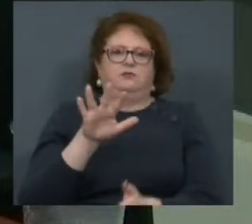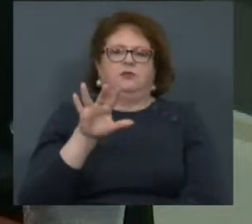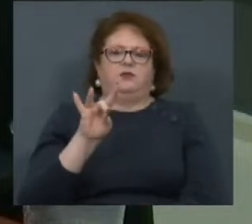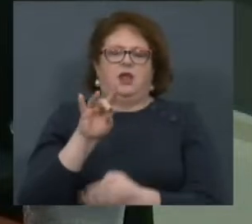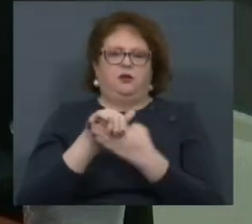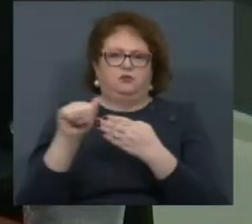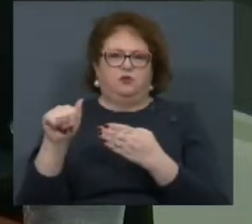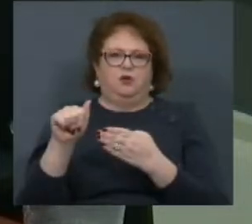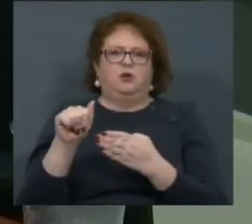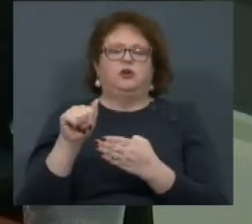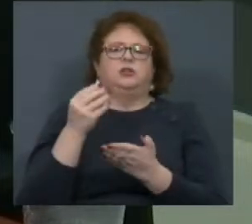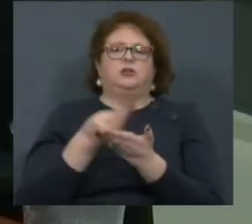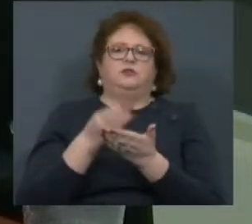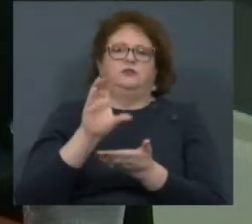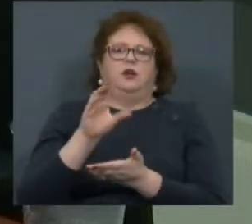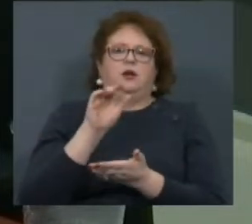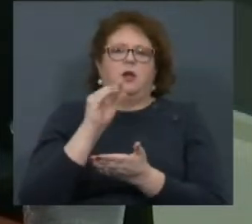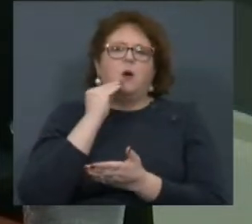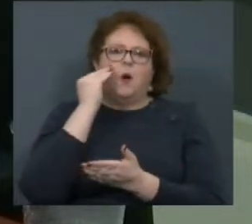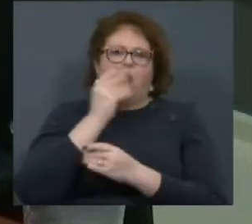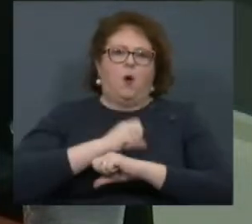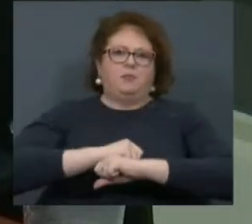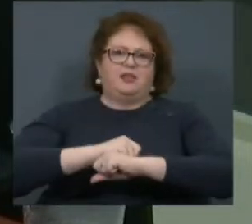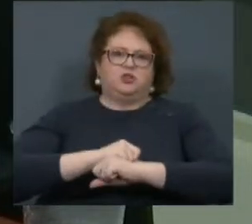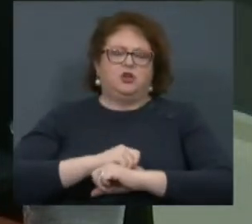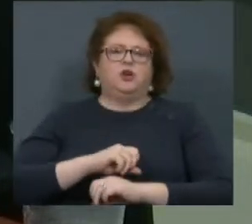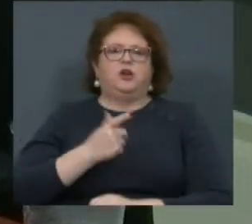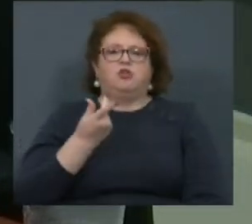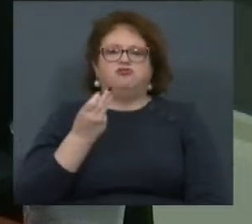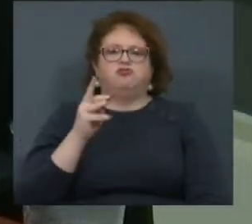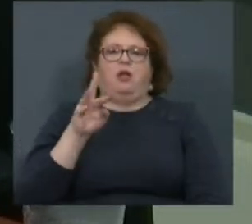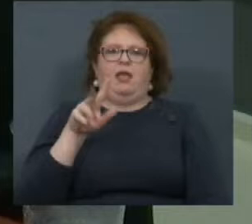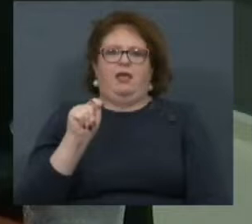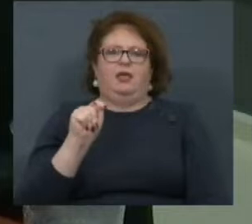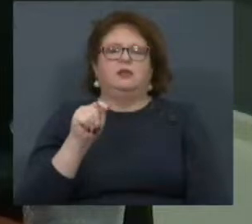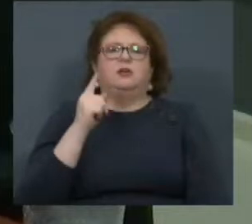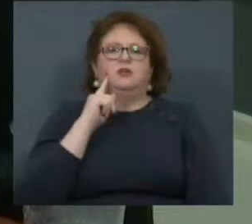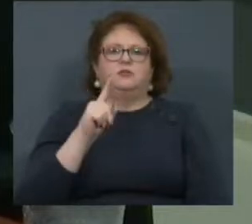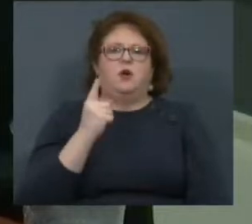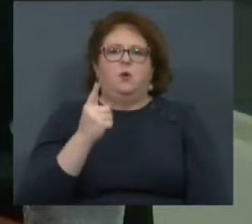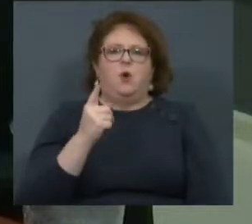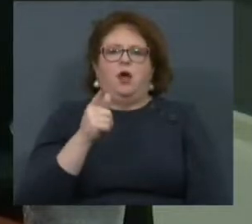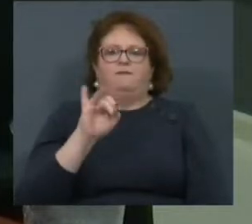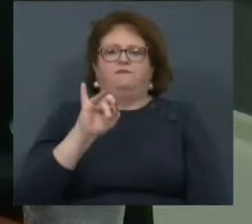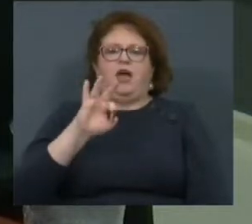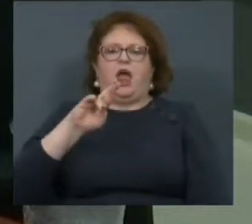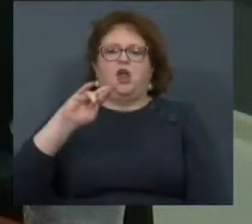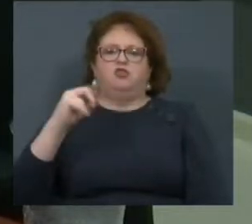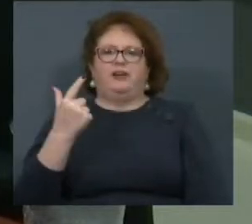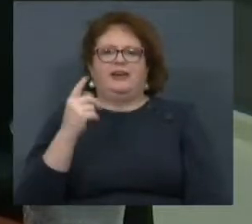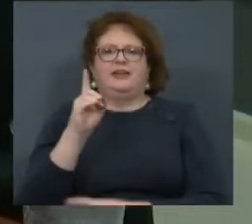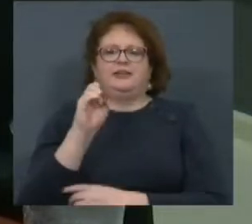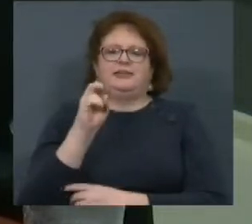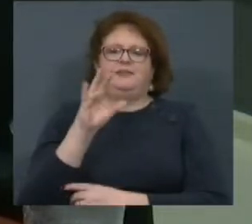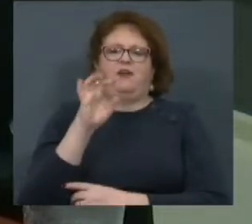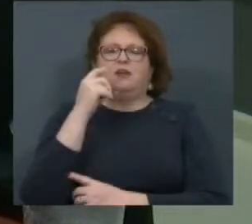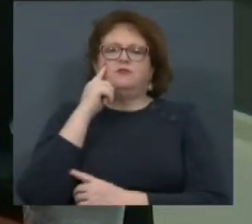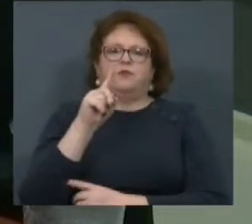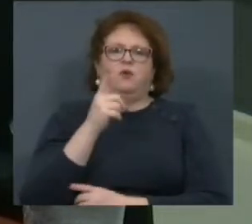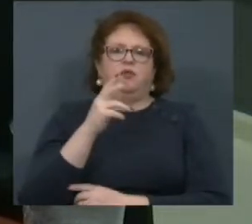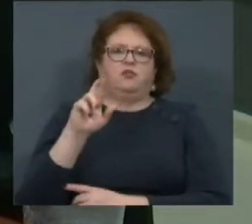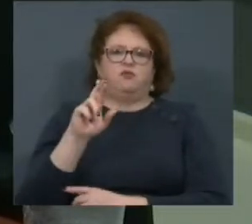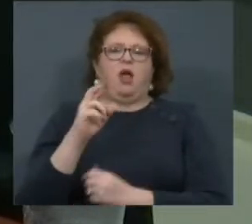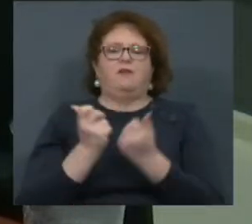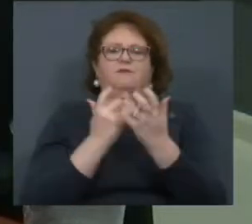$49,058 funded by the State Homeland Security Grant Program for the purchase of one Zeus Ideal remote firing device for the Little Rock Fire Department bomb squad, to declare